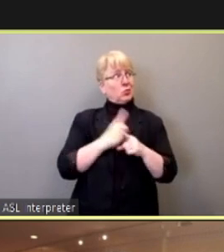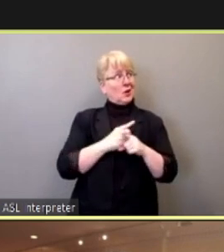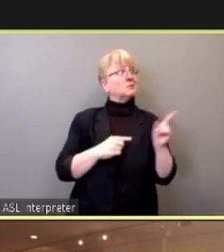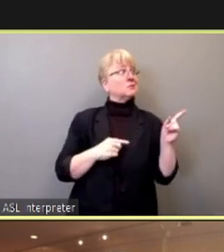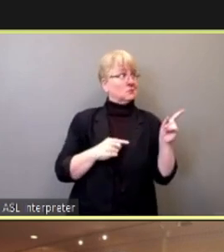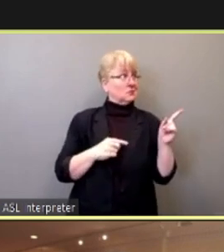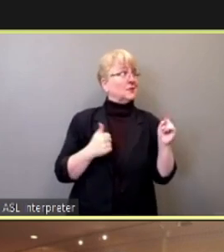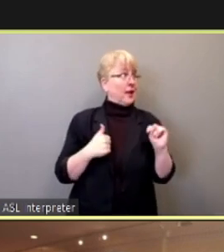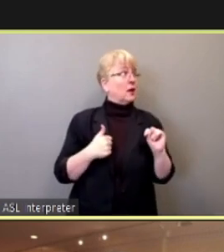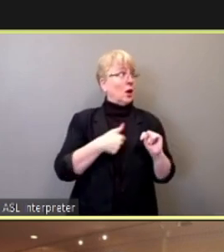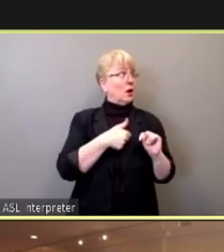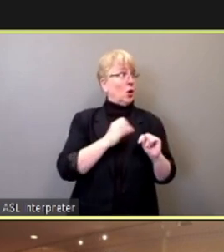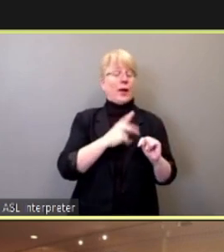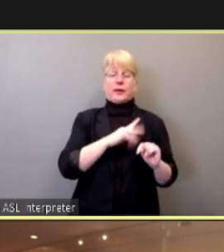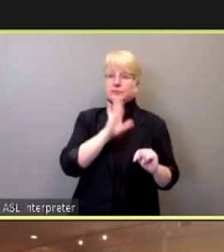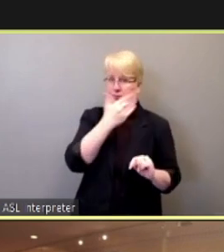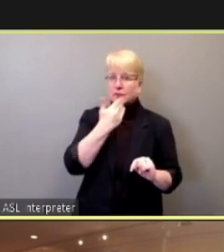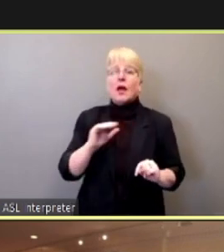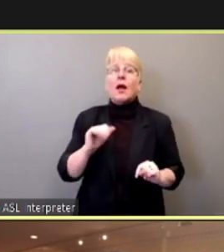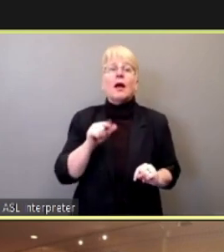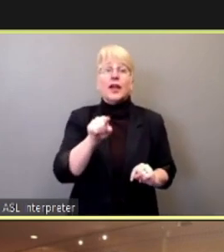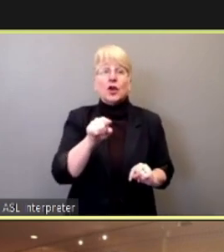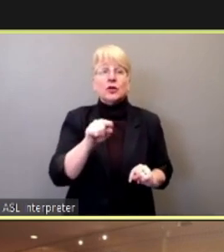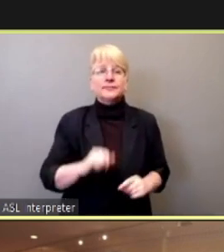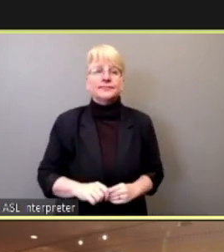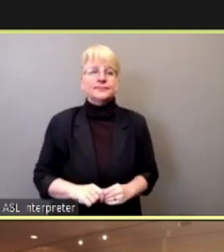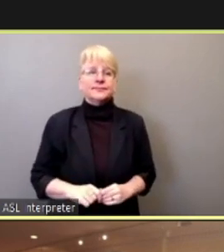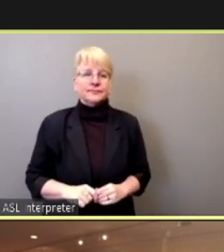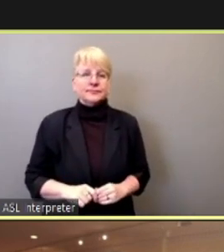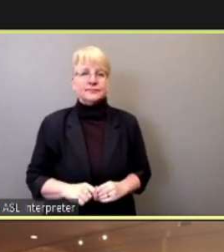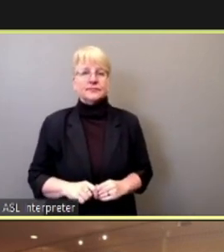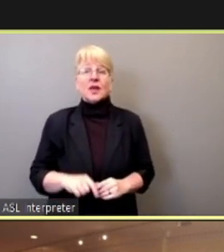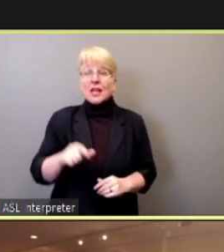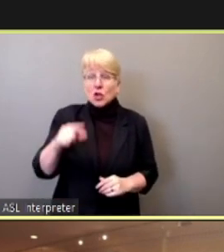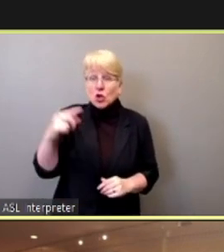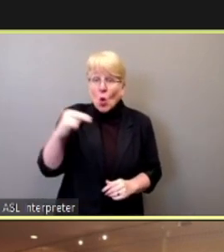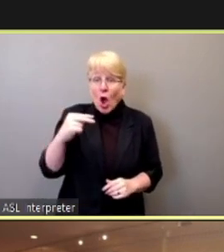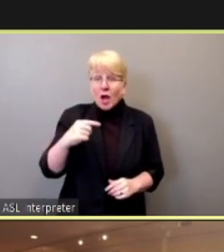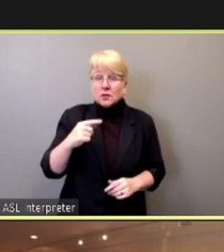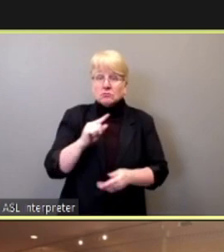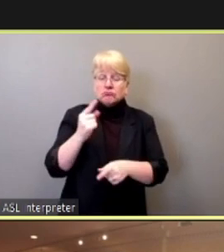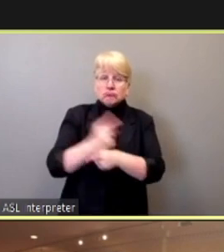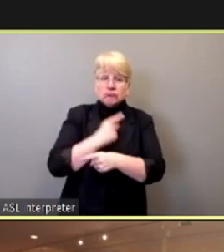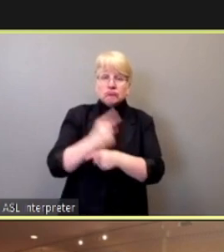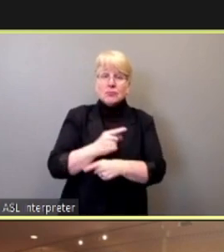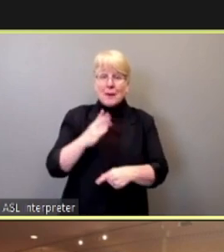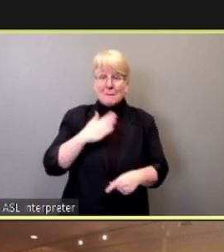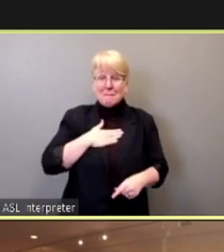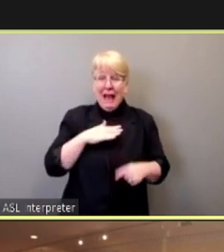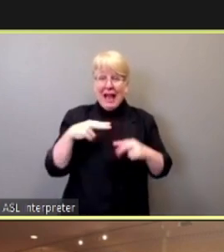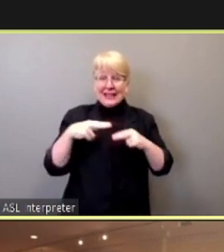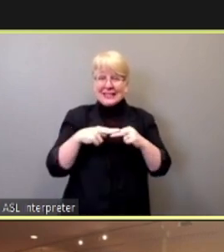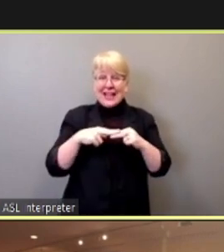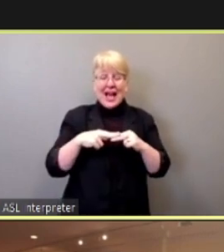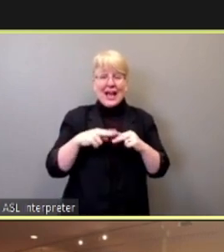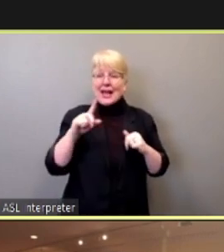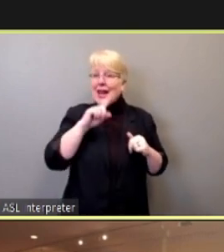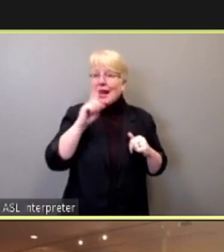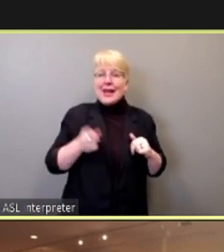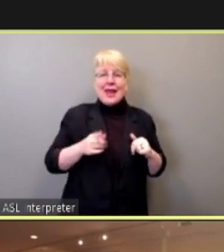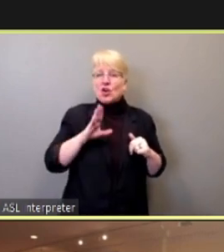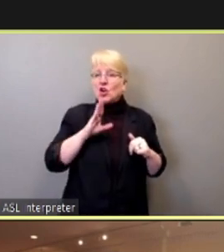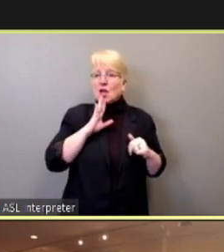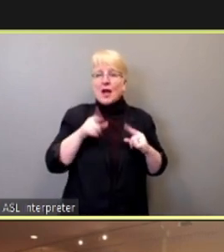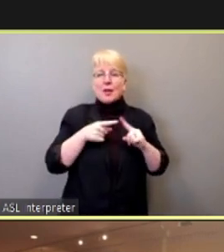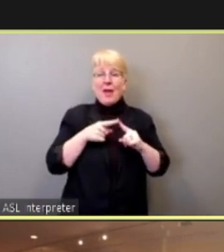yep. And so for those of you who've been watching regularly, you know that my slide always says nothing about the virus has changed.